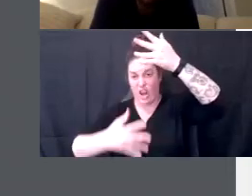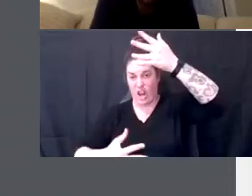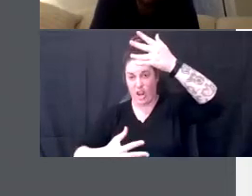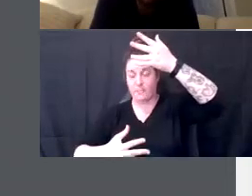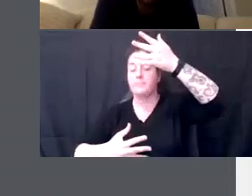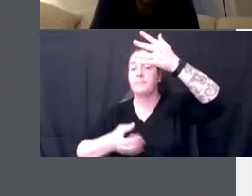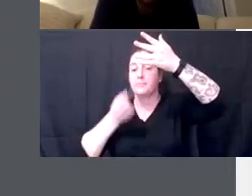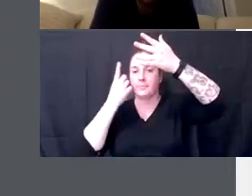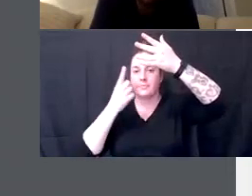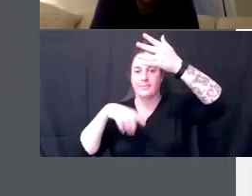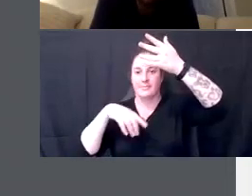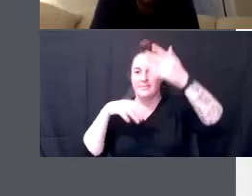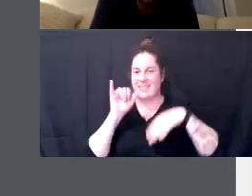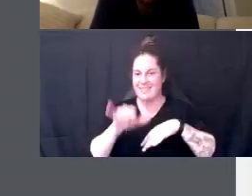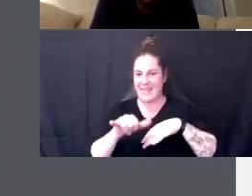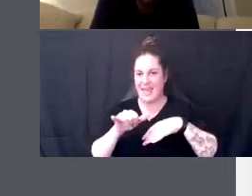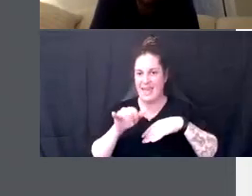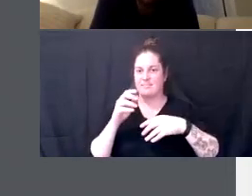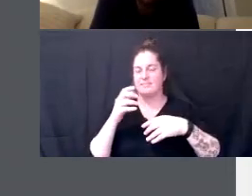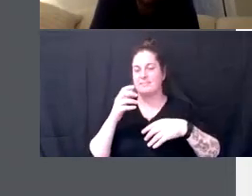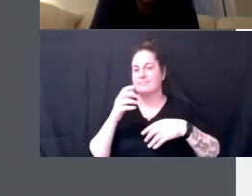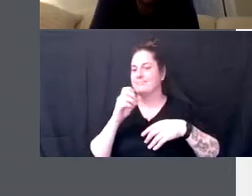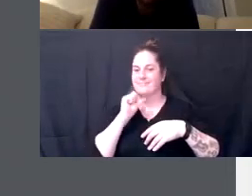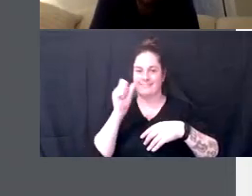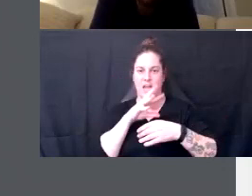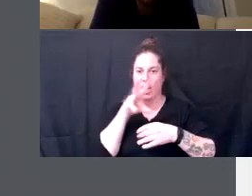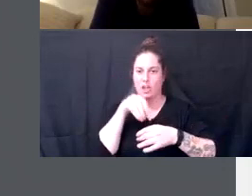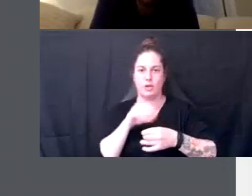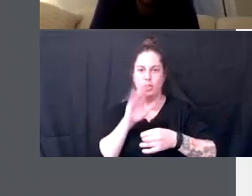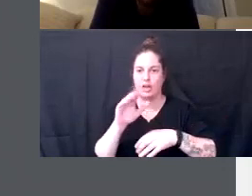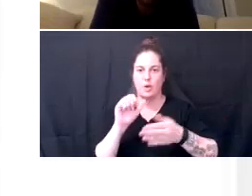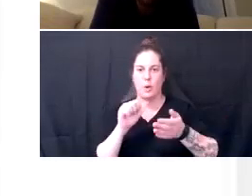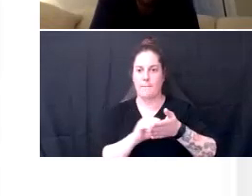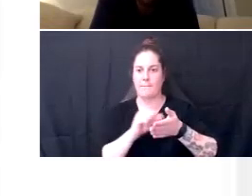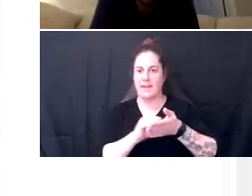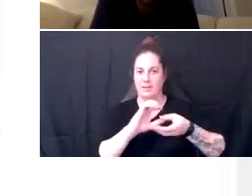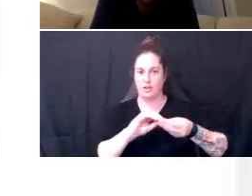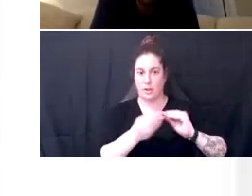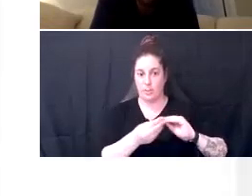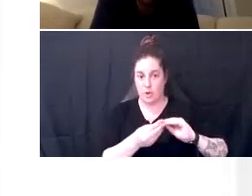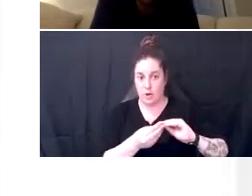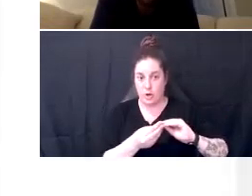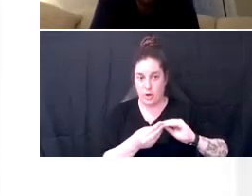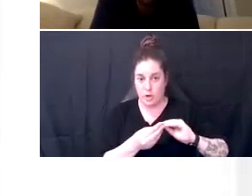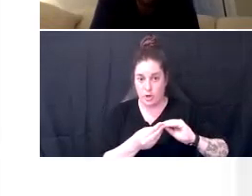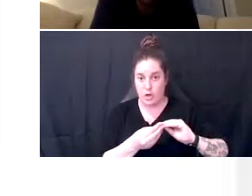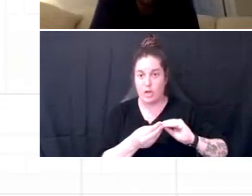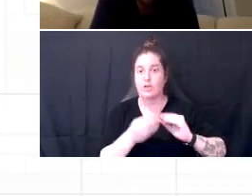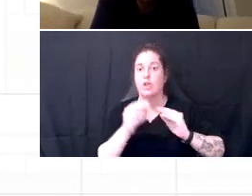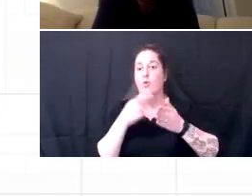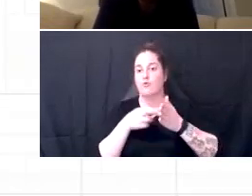of your page count. So in other words, references must start on page